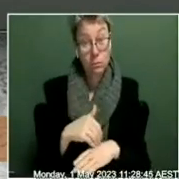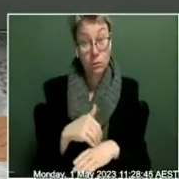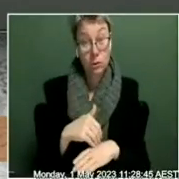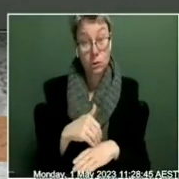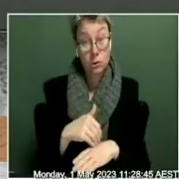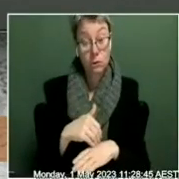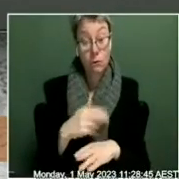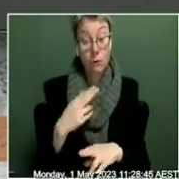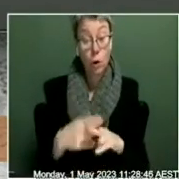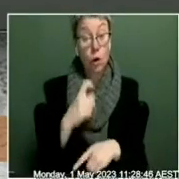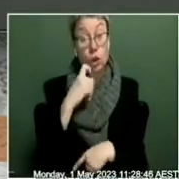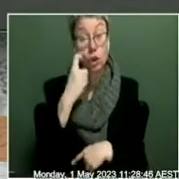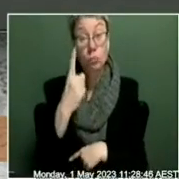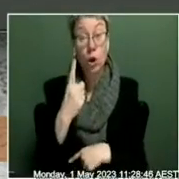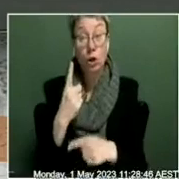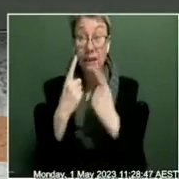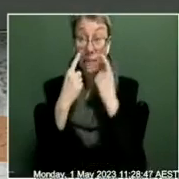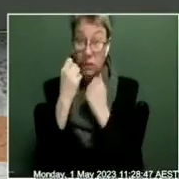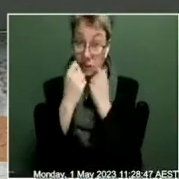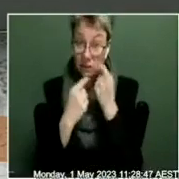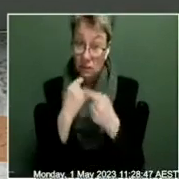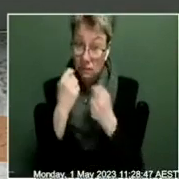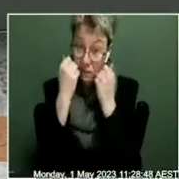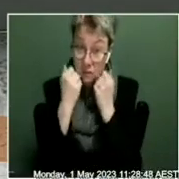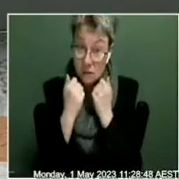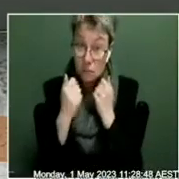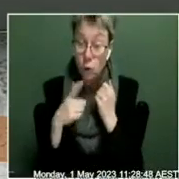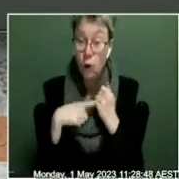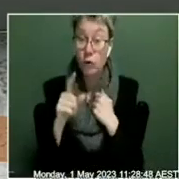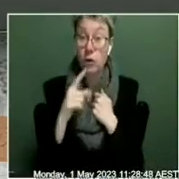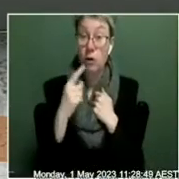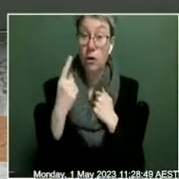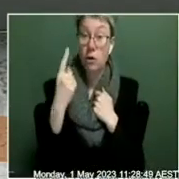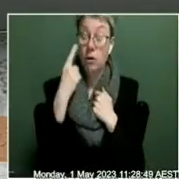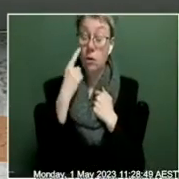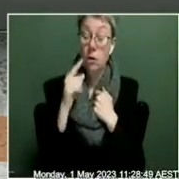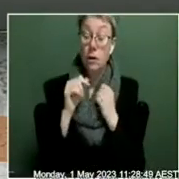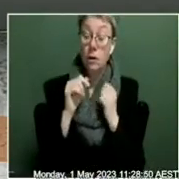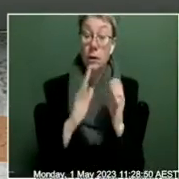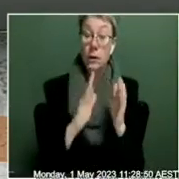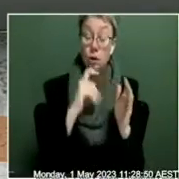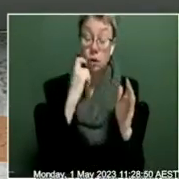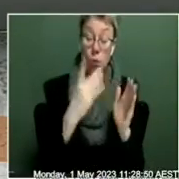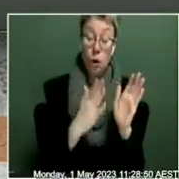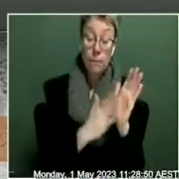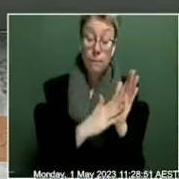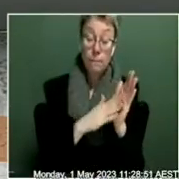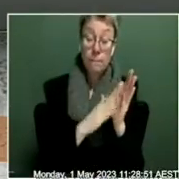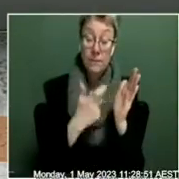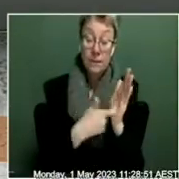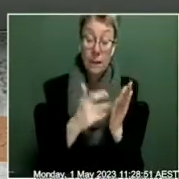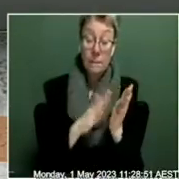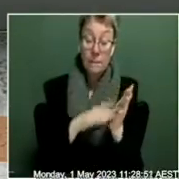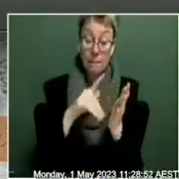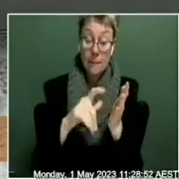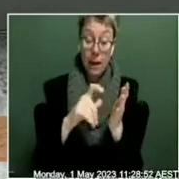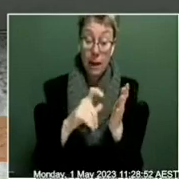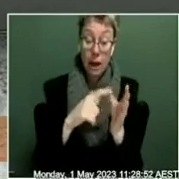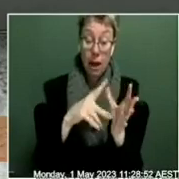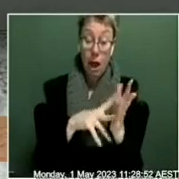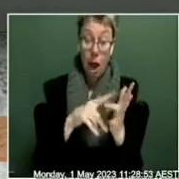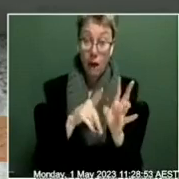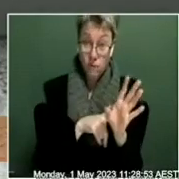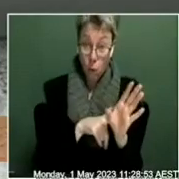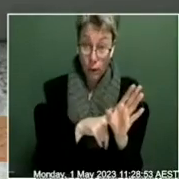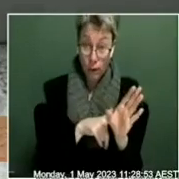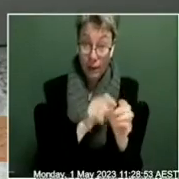does rely very heavily on documents over which claims are made. I just foreshadow that and apologise